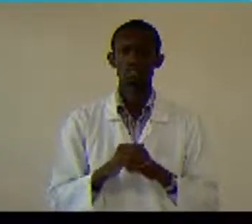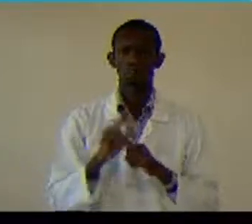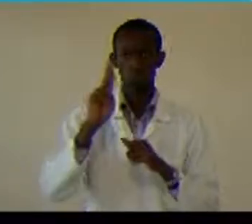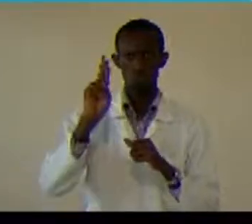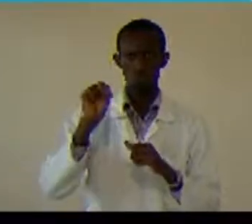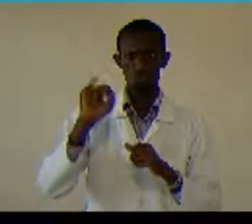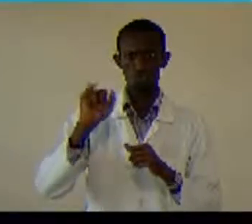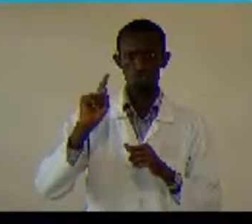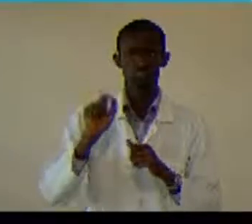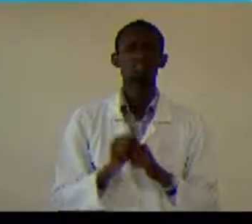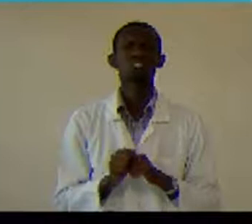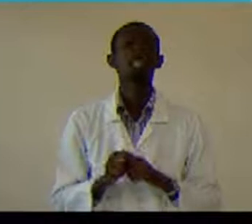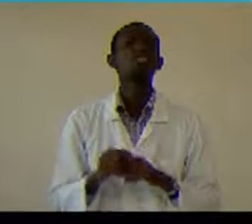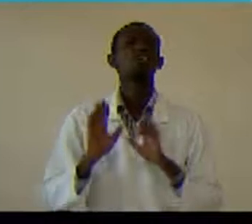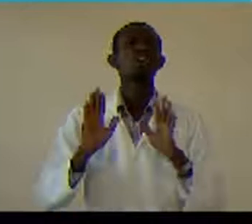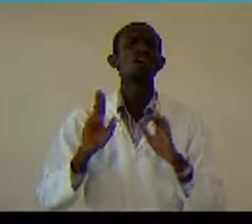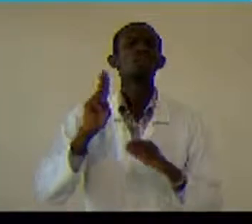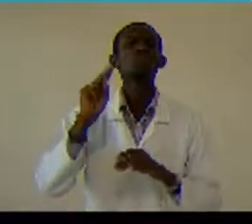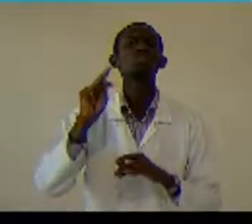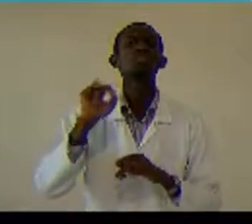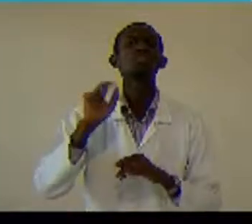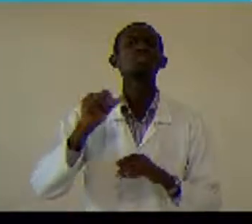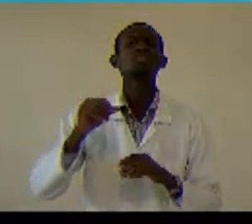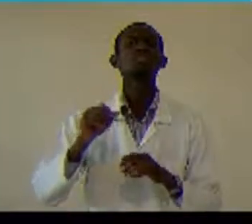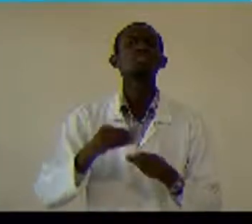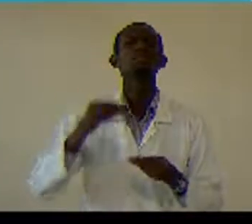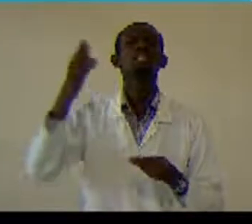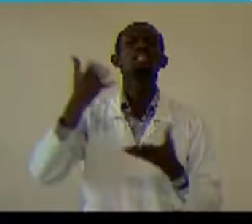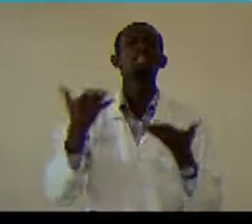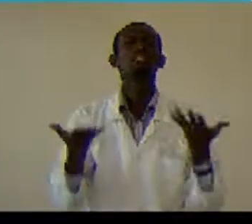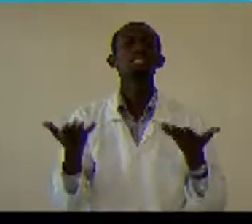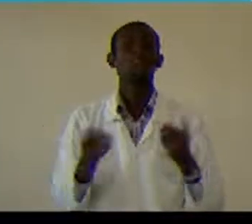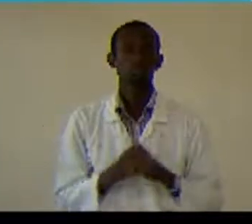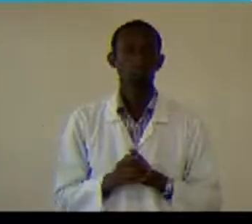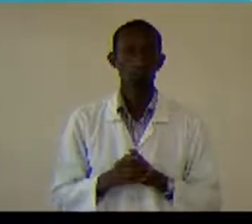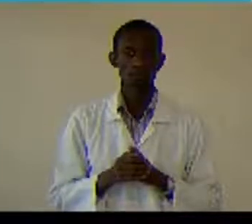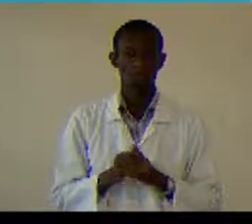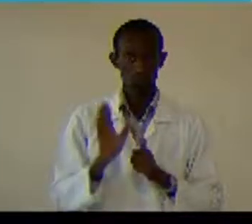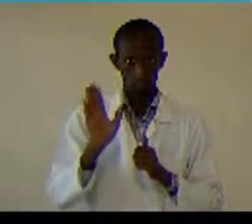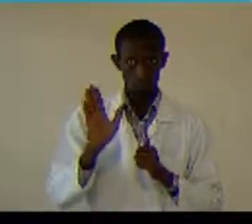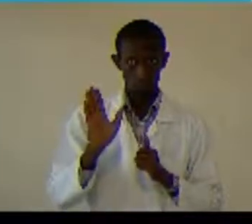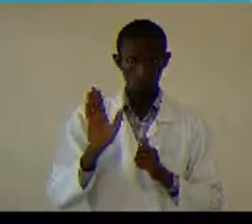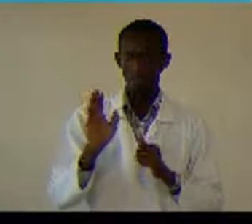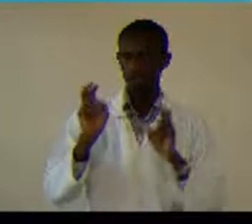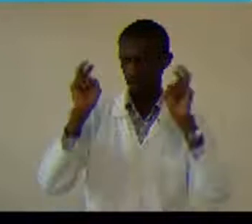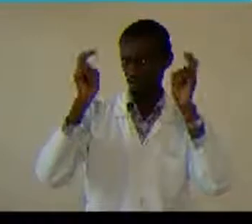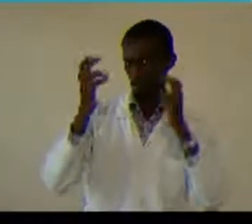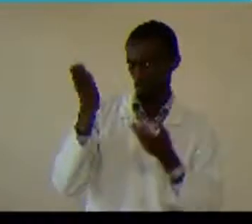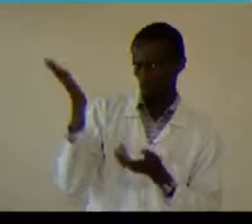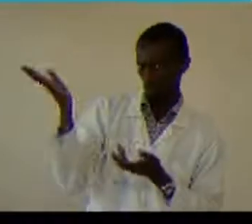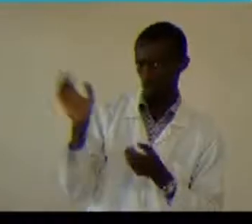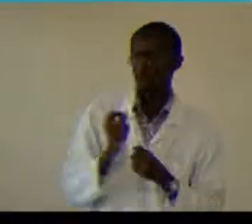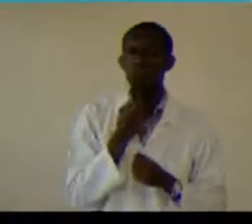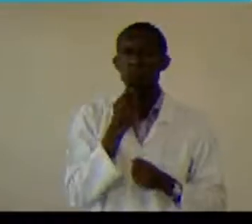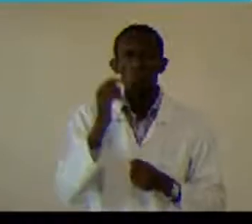standard unit of specific latent heat? Lastly, during this lesson, we should be able